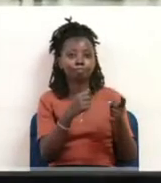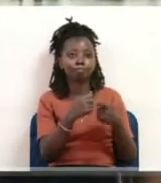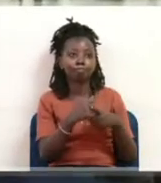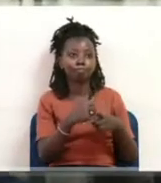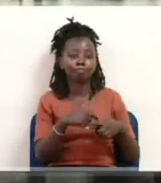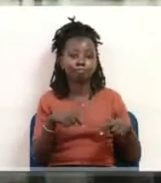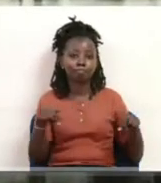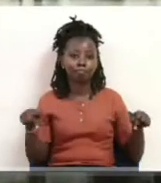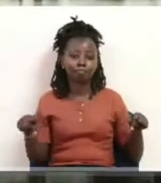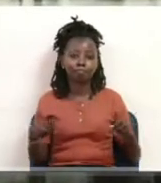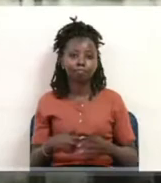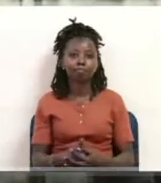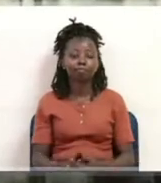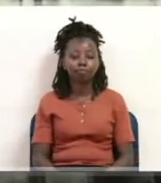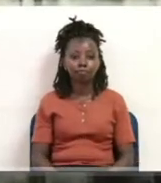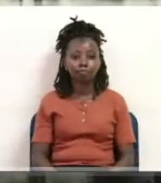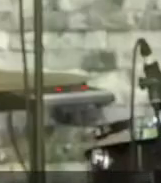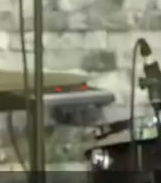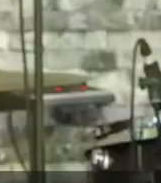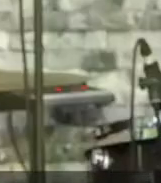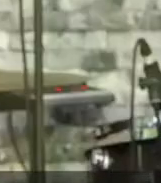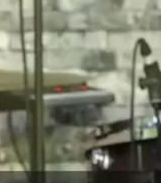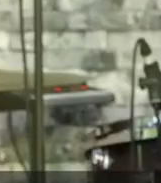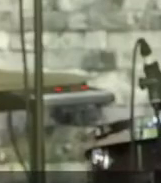all who were before him.